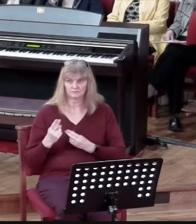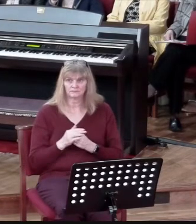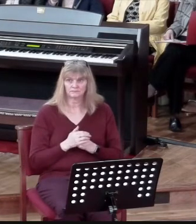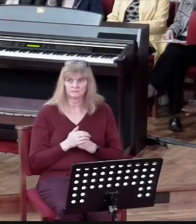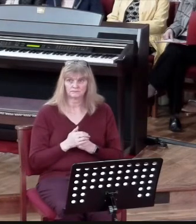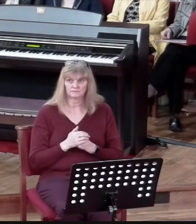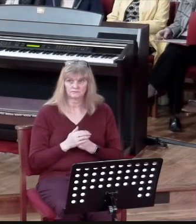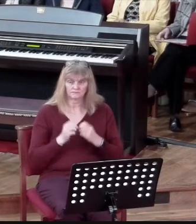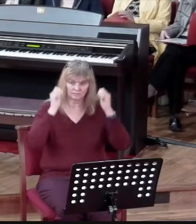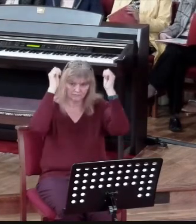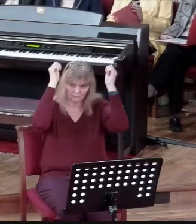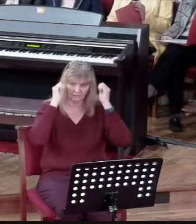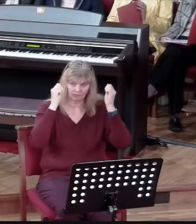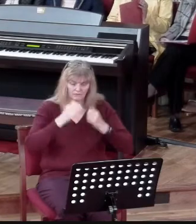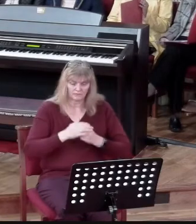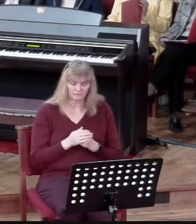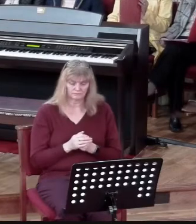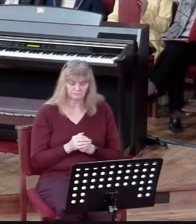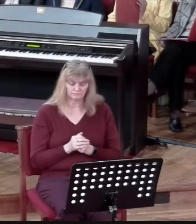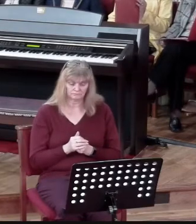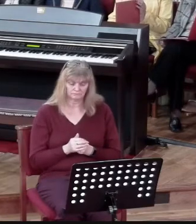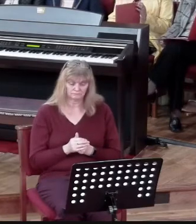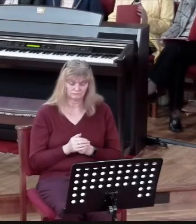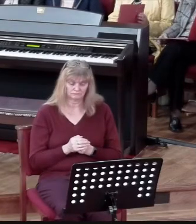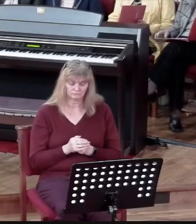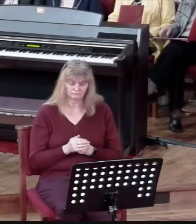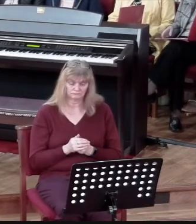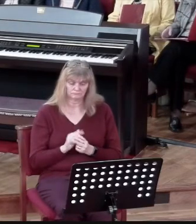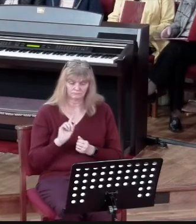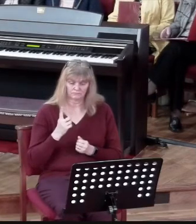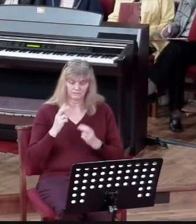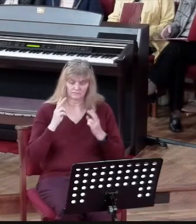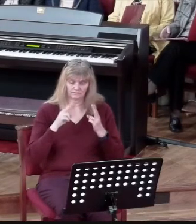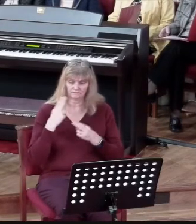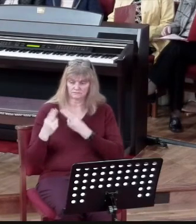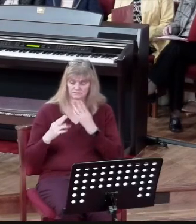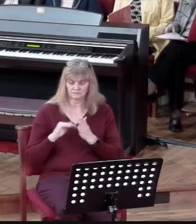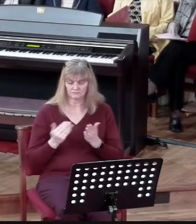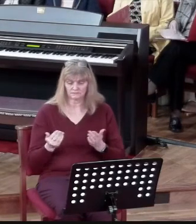Him with Many Crowns, the Lamb upon the Throne."